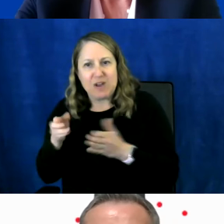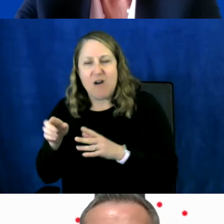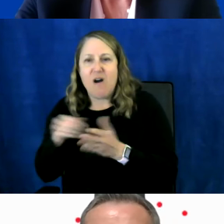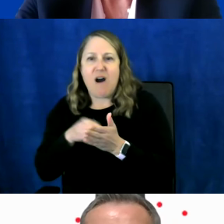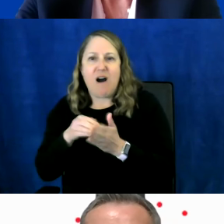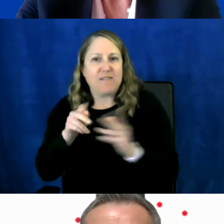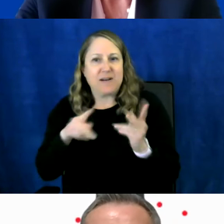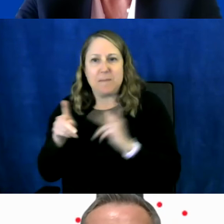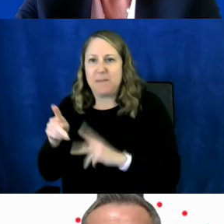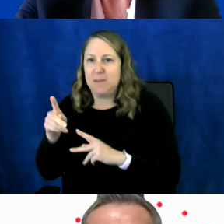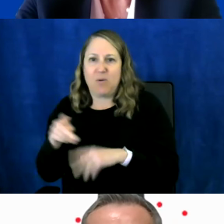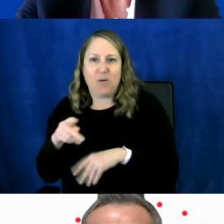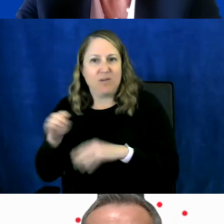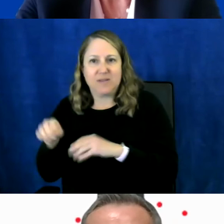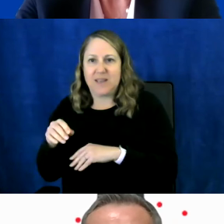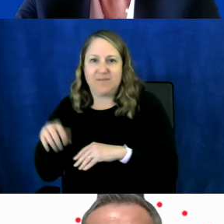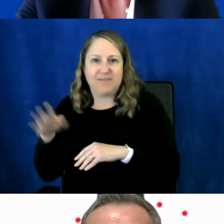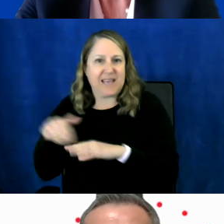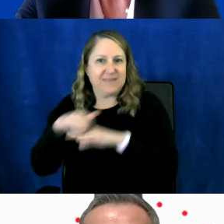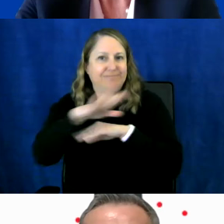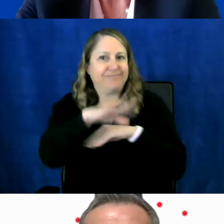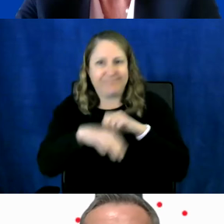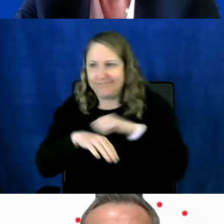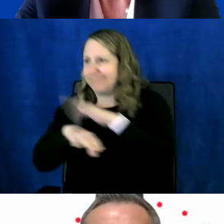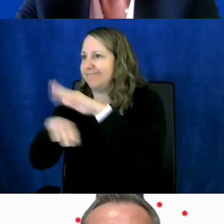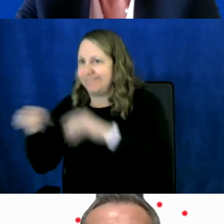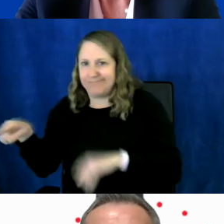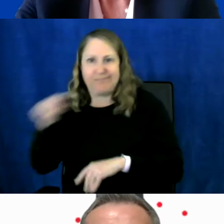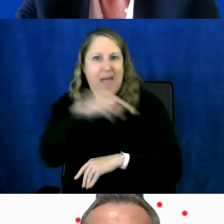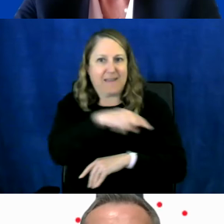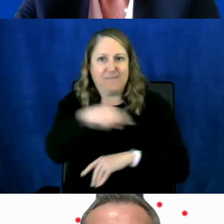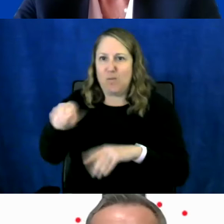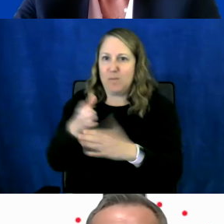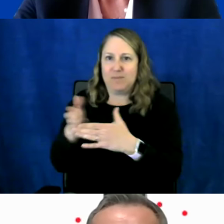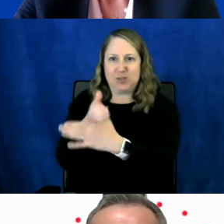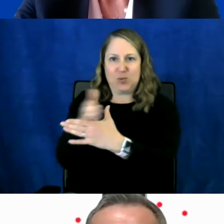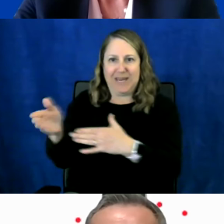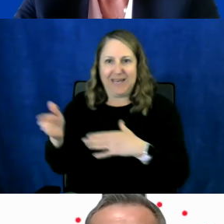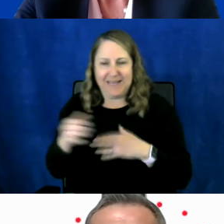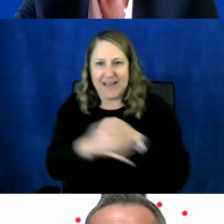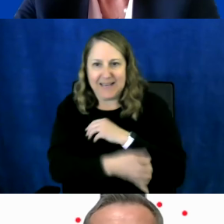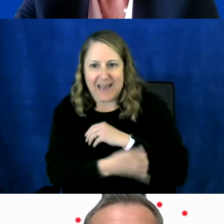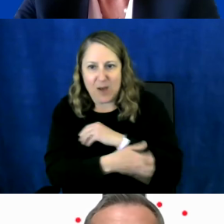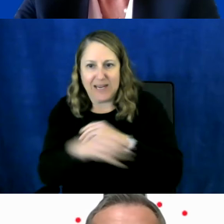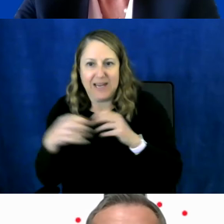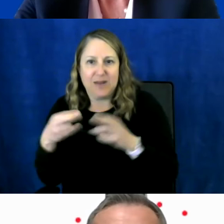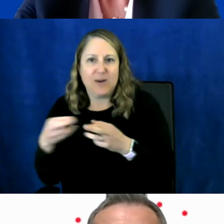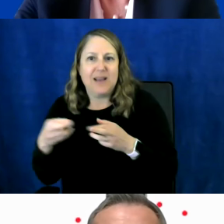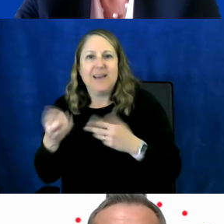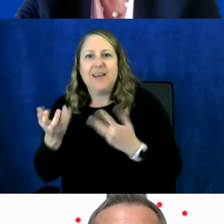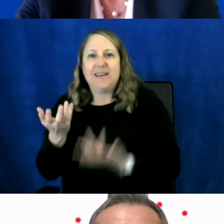centers and county services as the two fight over who should be serving someone who is a regional center